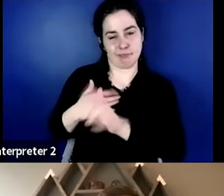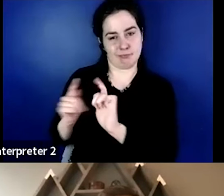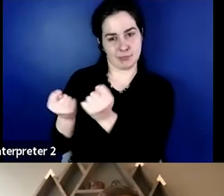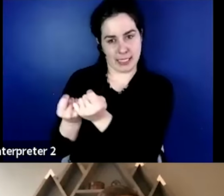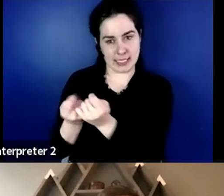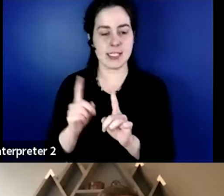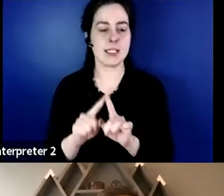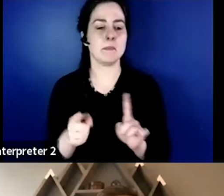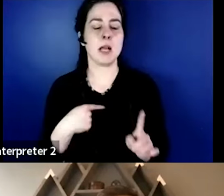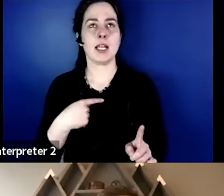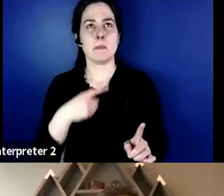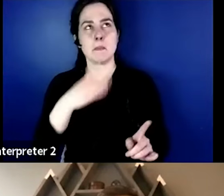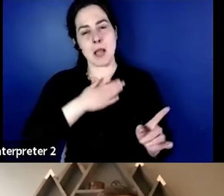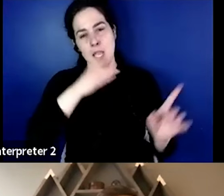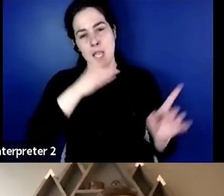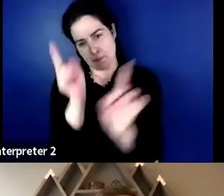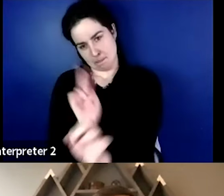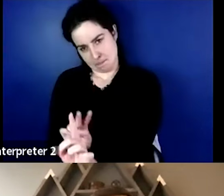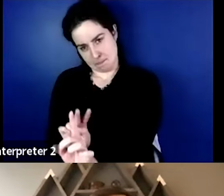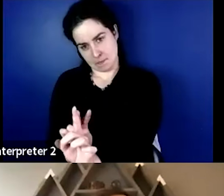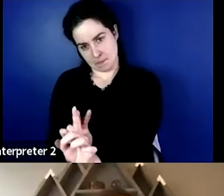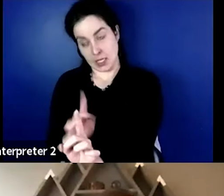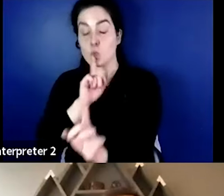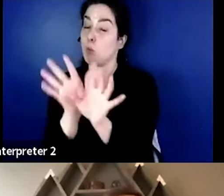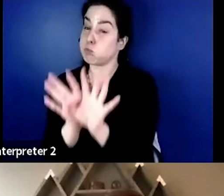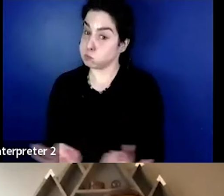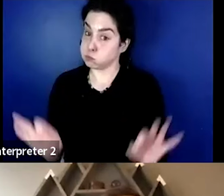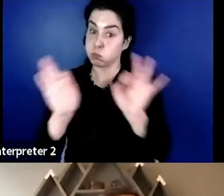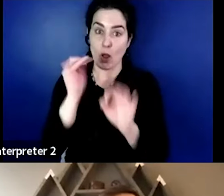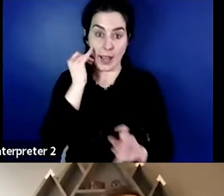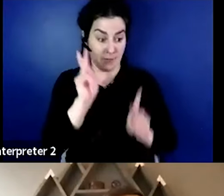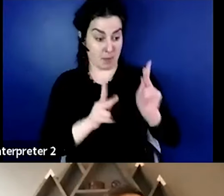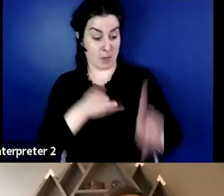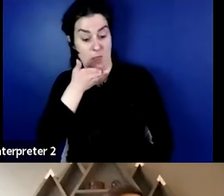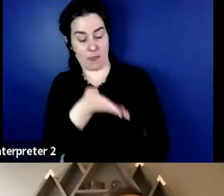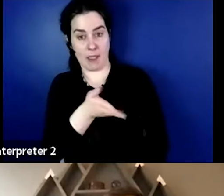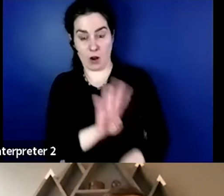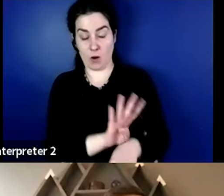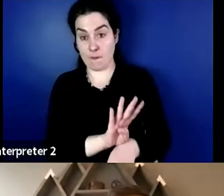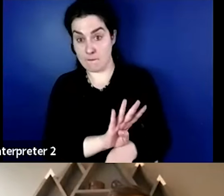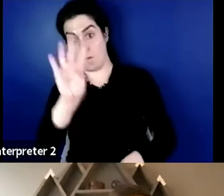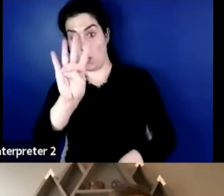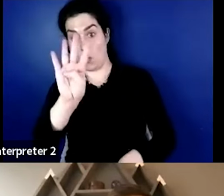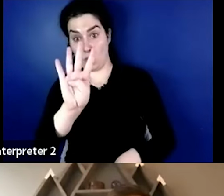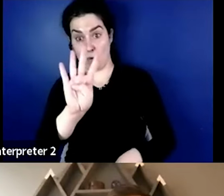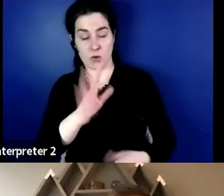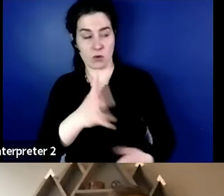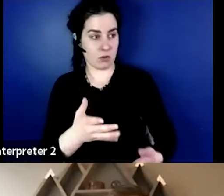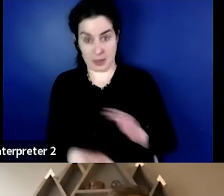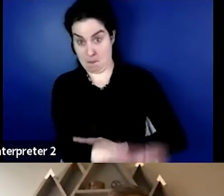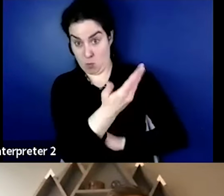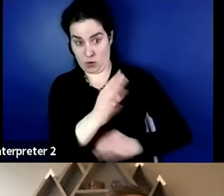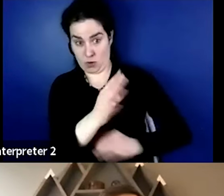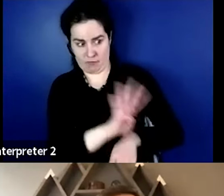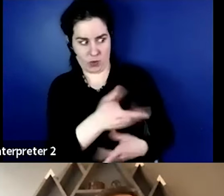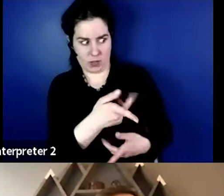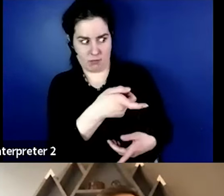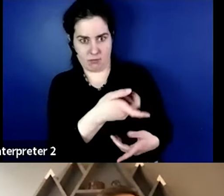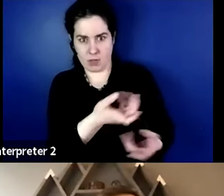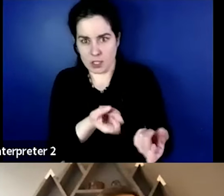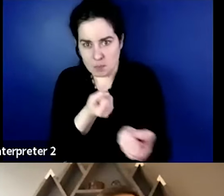think it's imperative, if those are the people that are on campus at 4 a.m. supporting a survivor, then they need to be a part of it. I think there's a